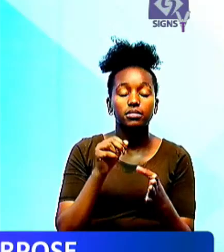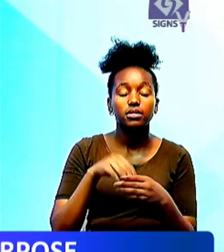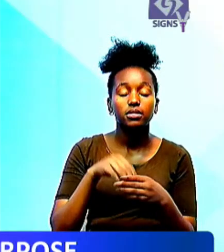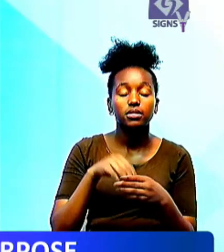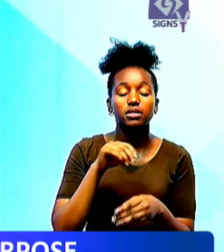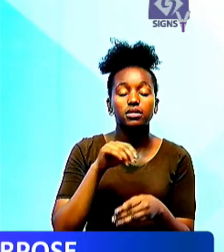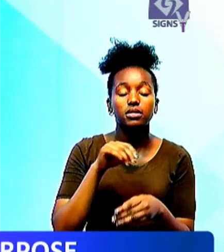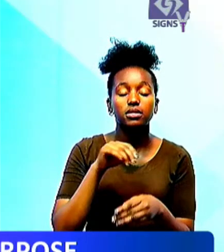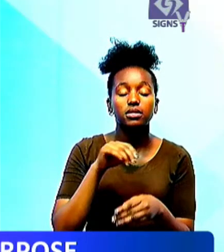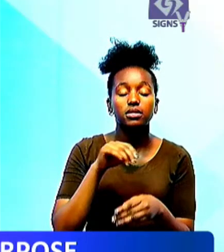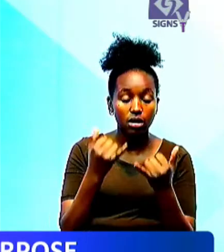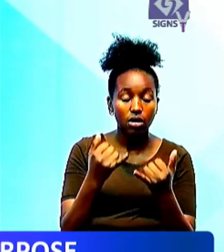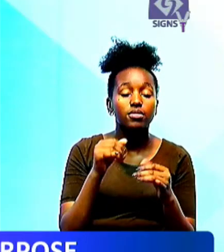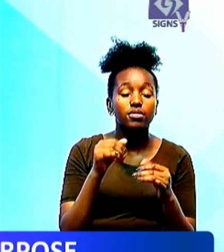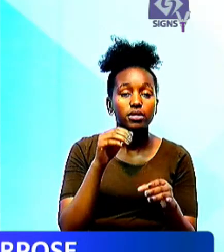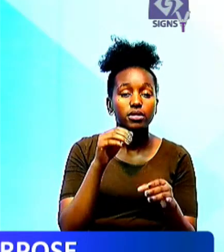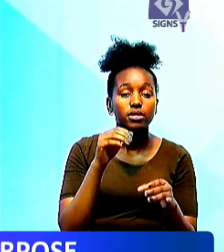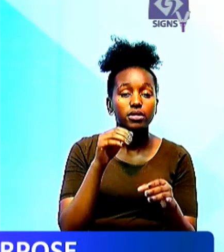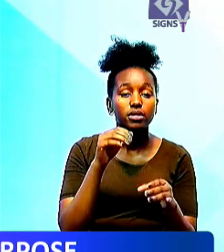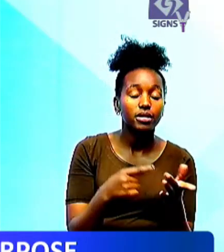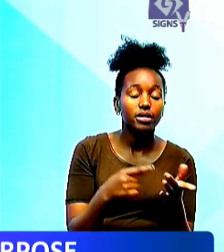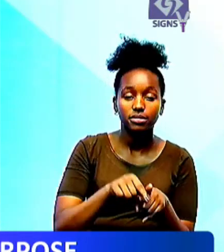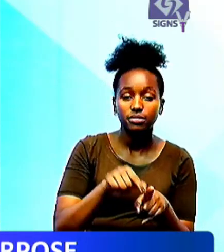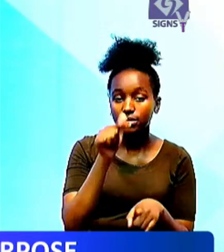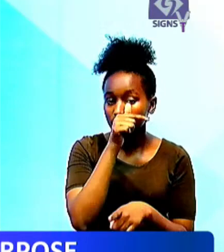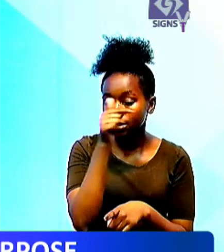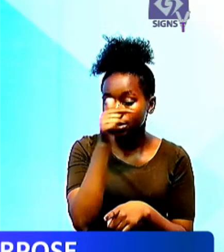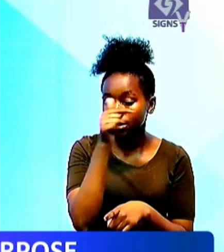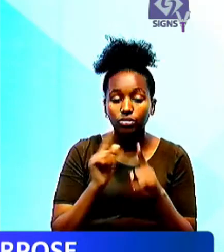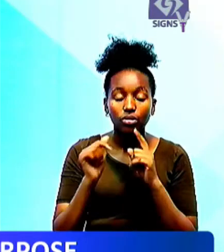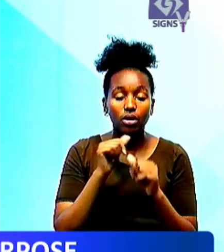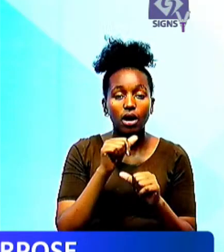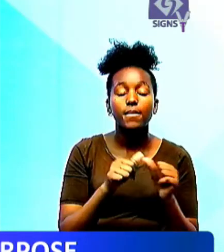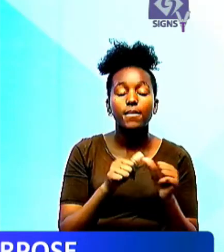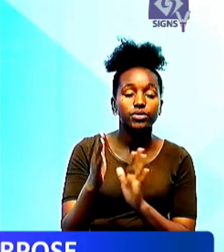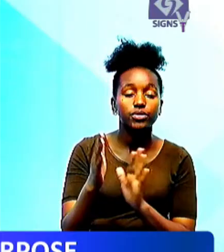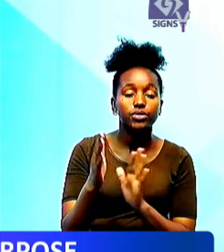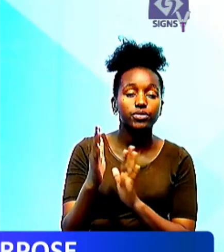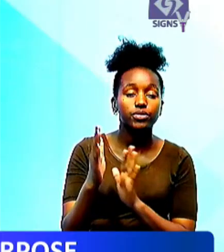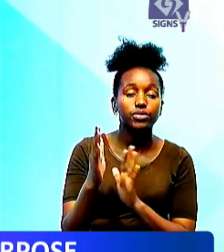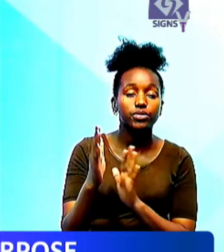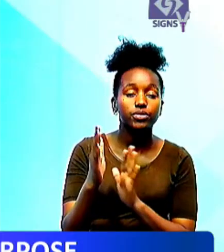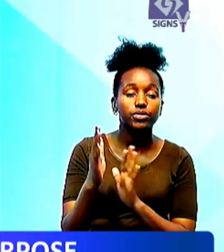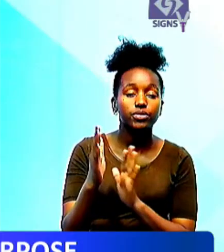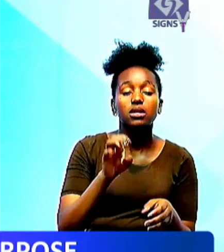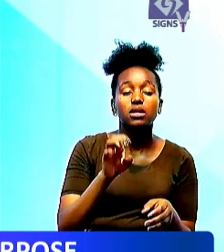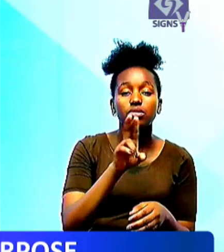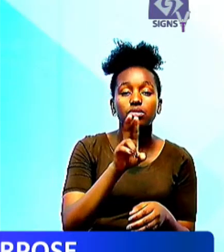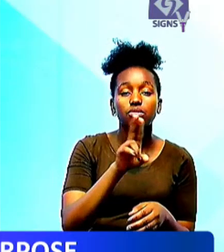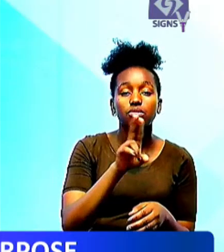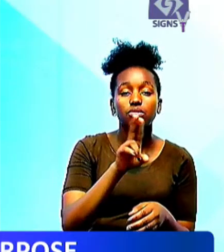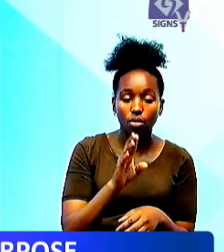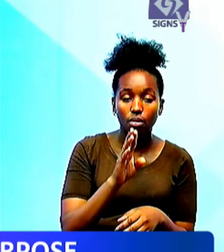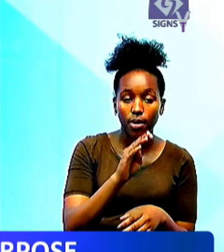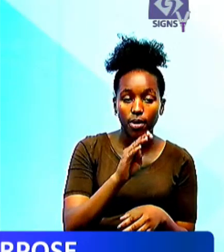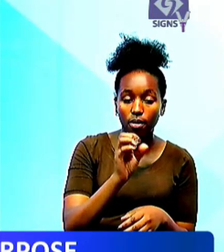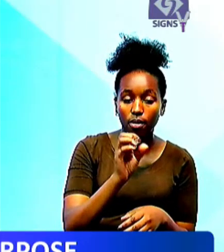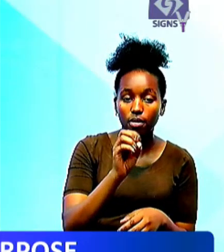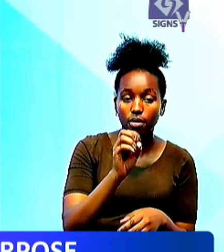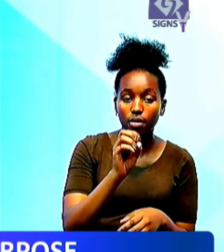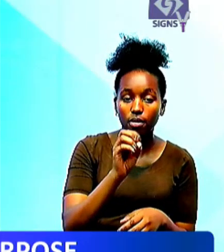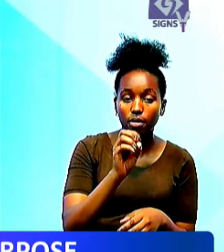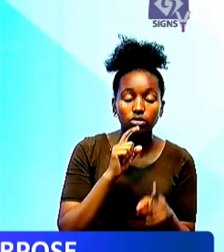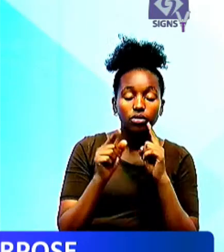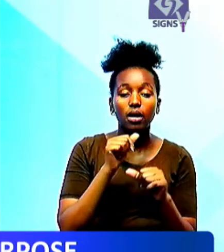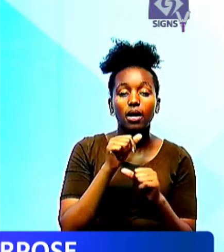Uganda, you look Tanzania, we try to get the securities there. And also Euro bonds. these countries, the African countries, that they are floating